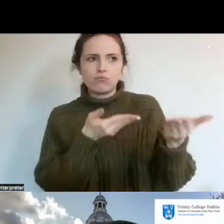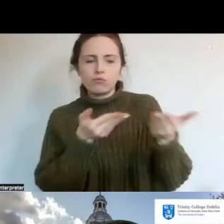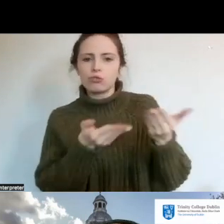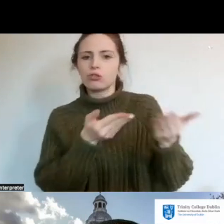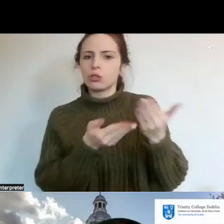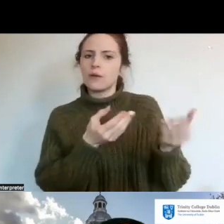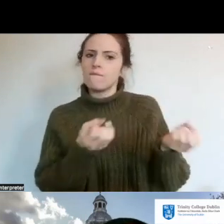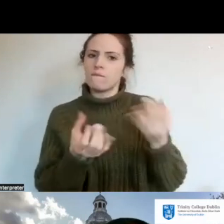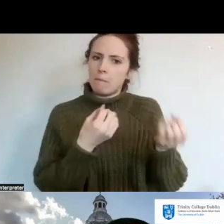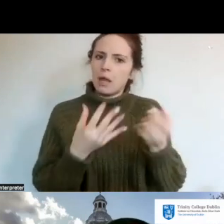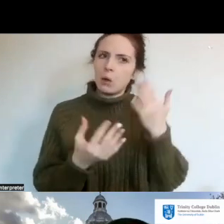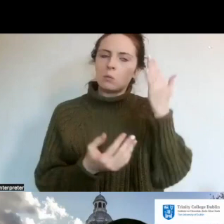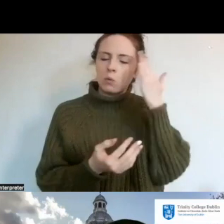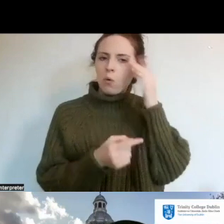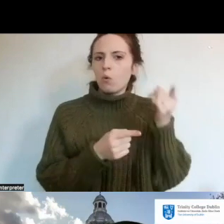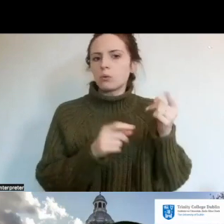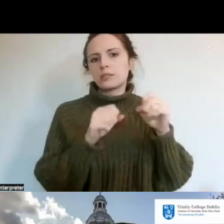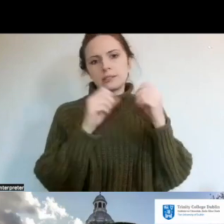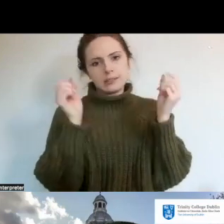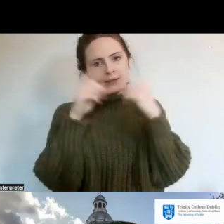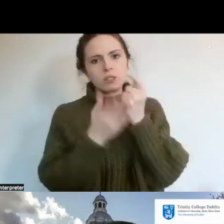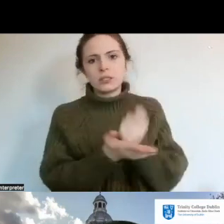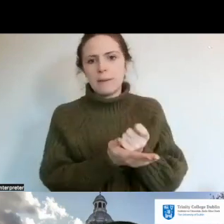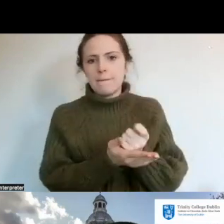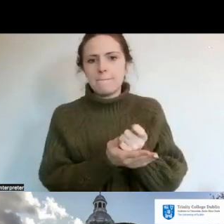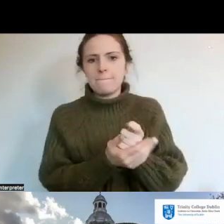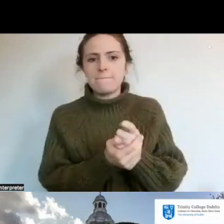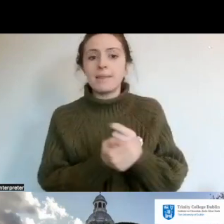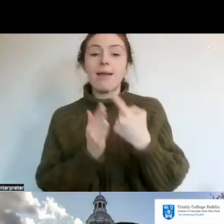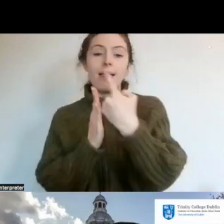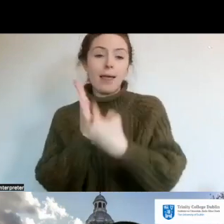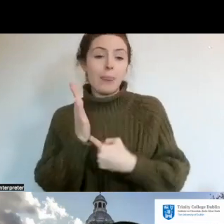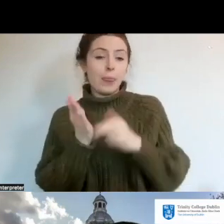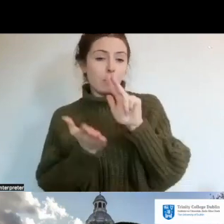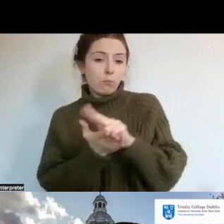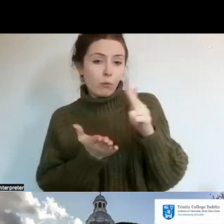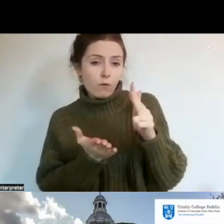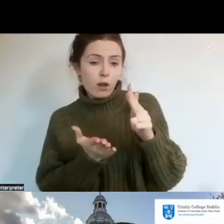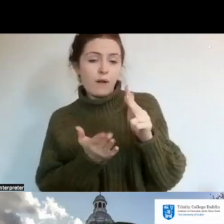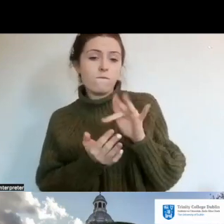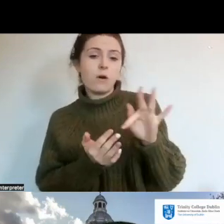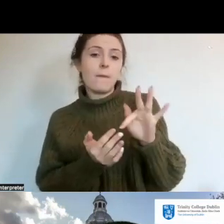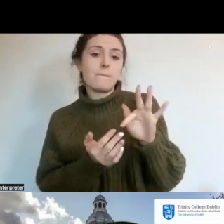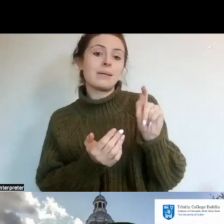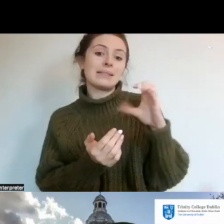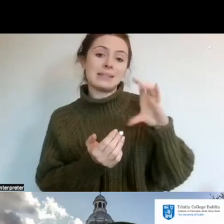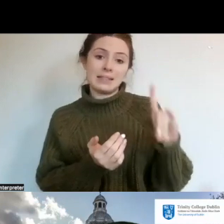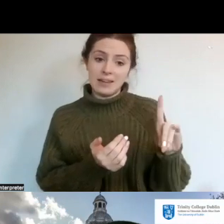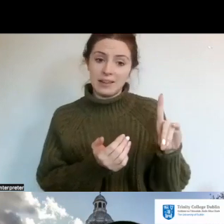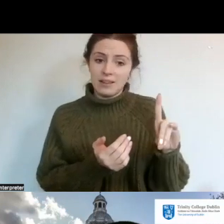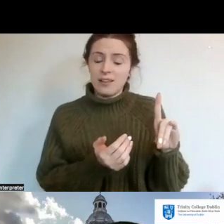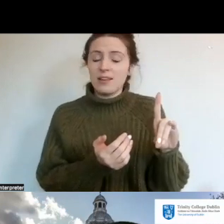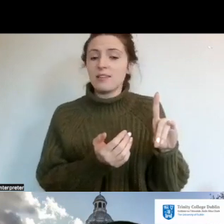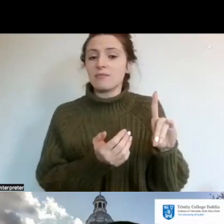engagements with people across the services. We have ethical approval. We received ethical approval from Trinity College Dublin, but we also